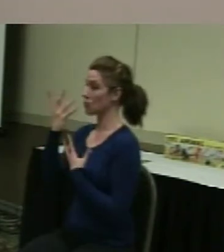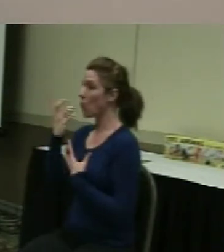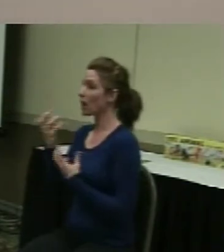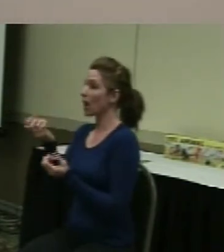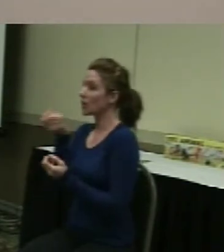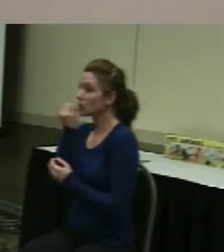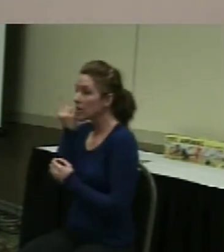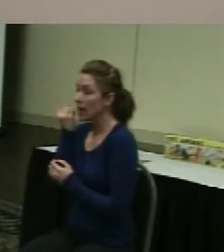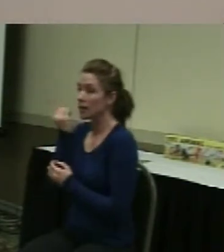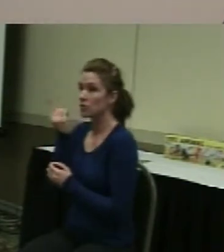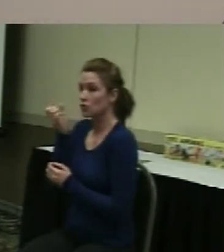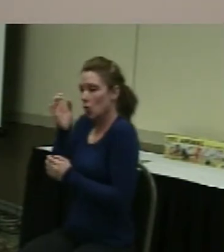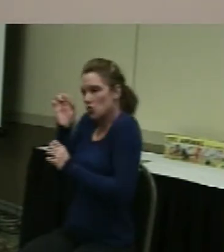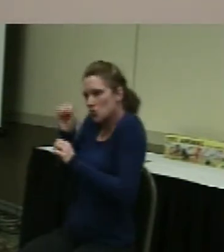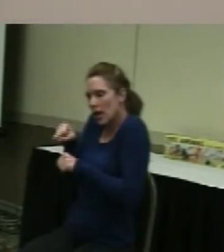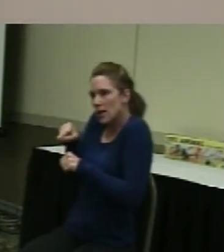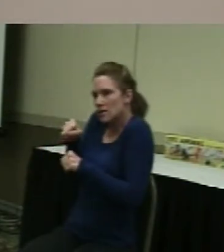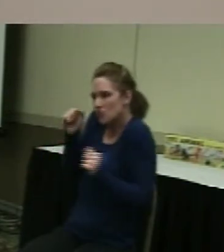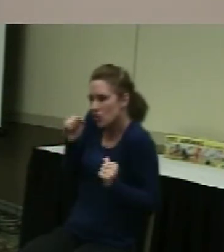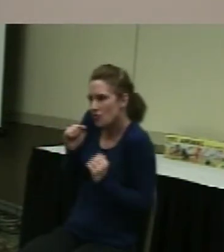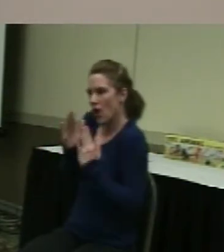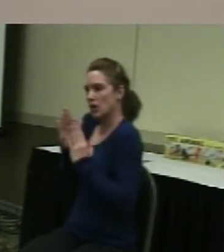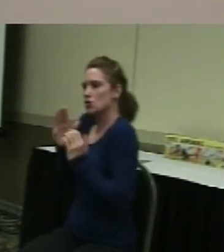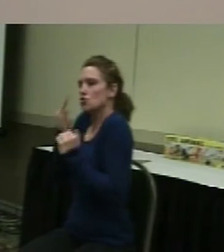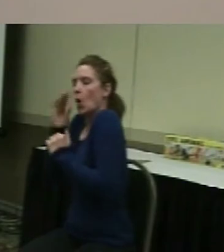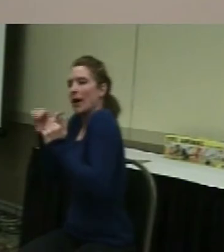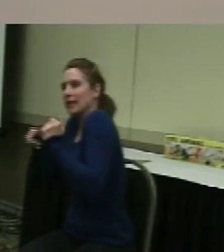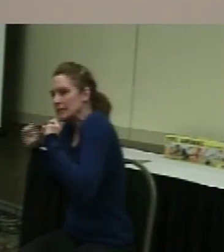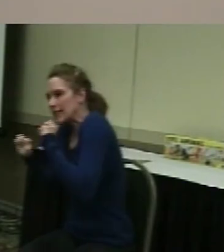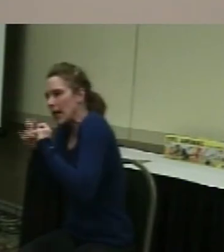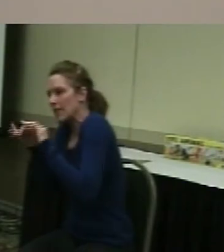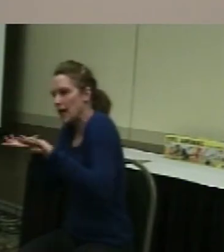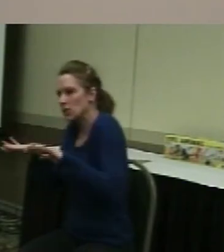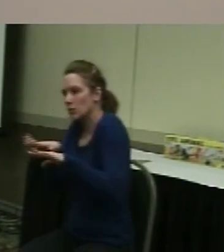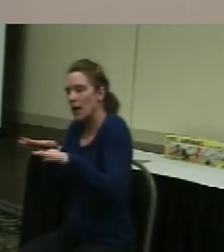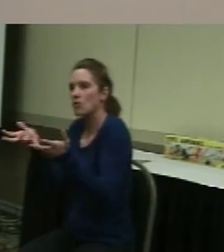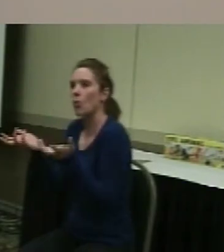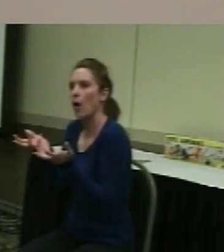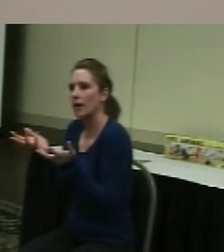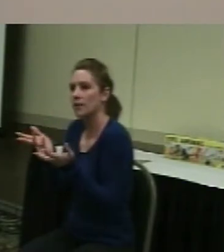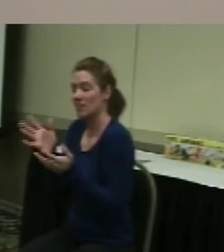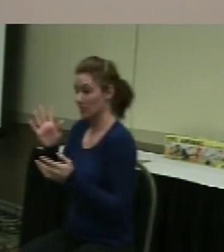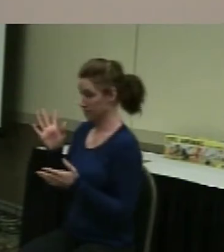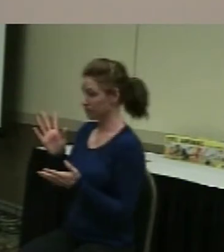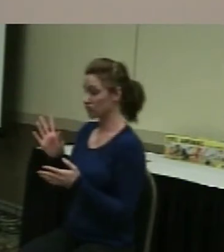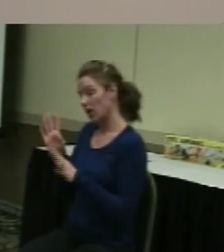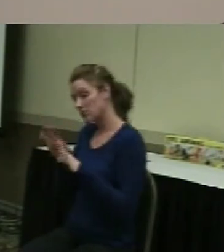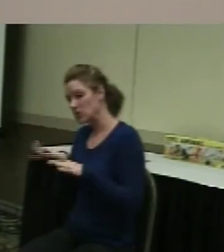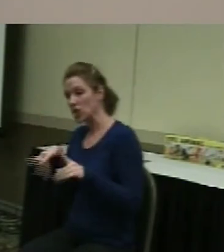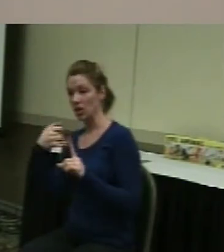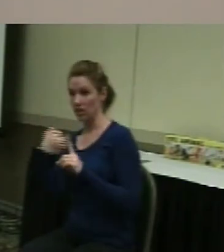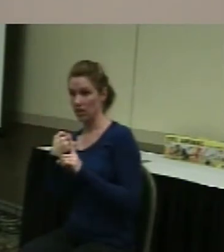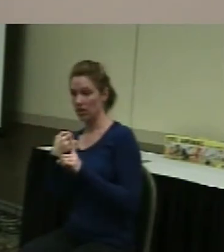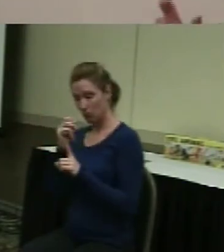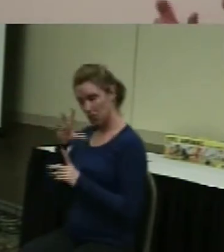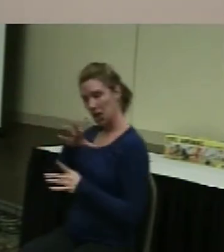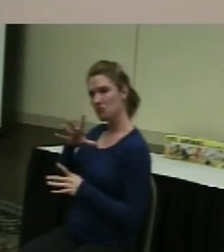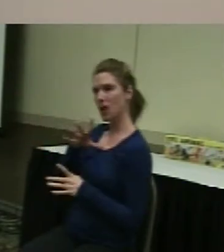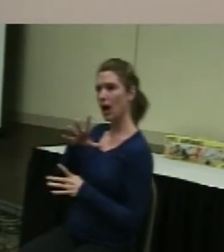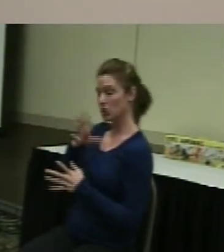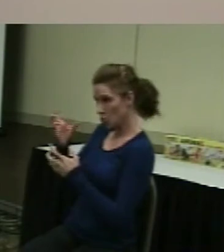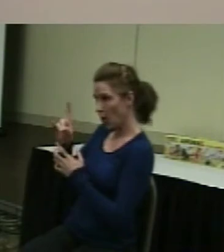understand it so that you know exactly what the child is doing. In this case, this child is hitting. But you know what? You want more. You